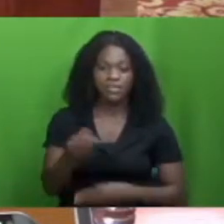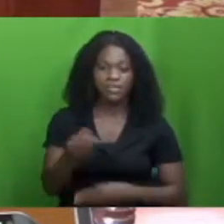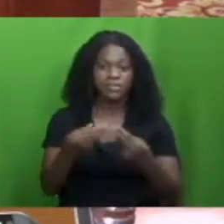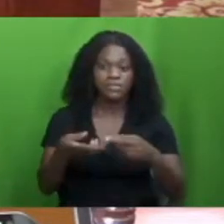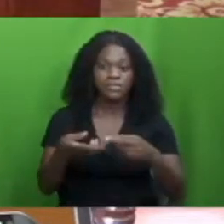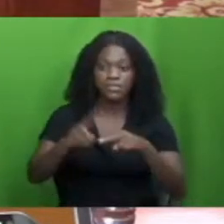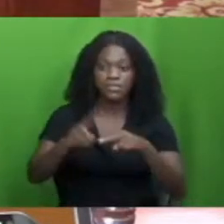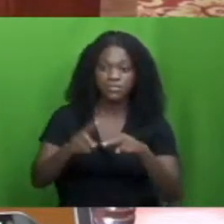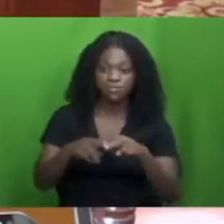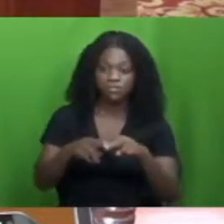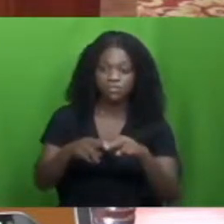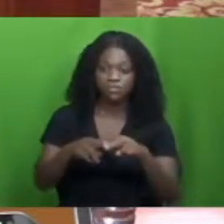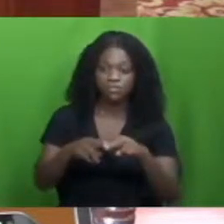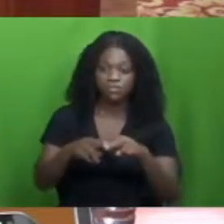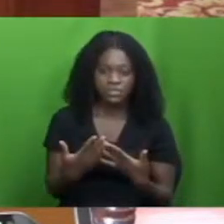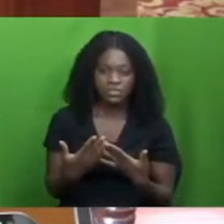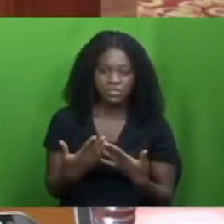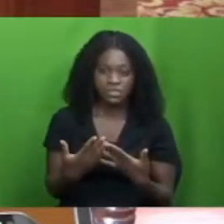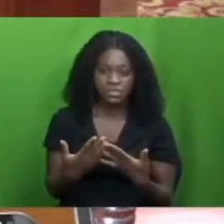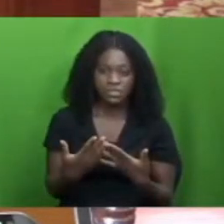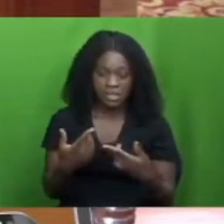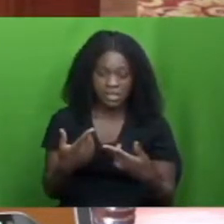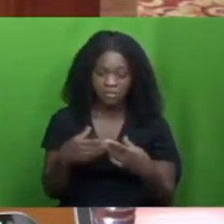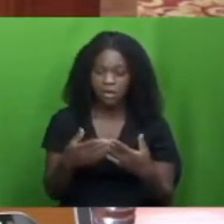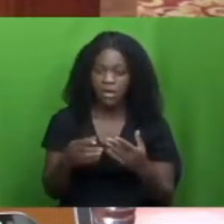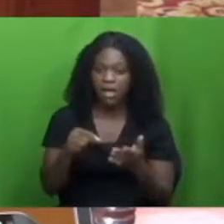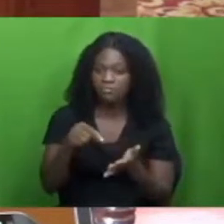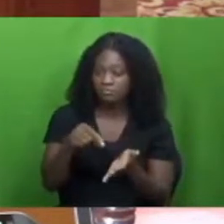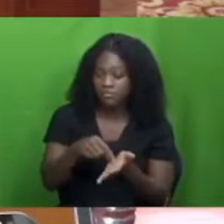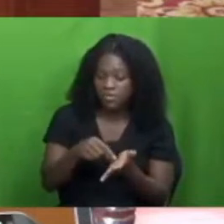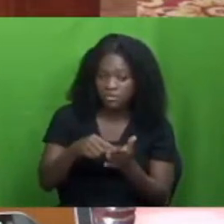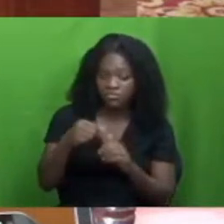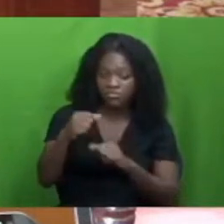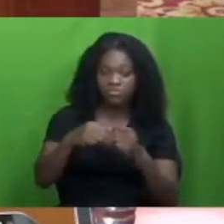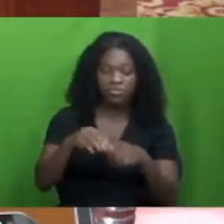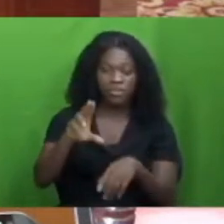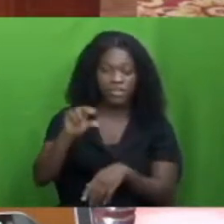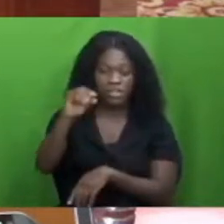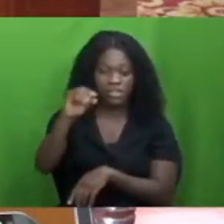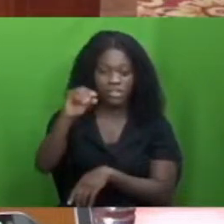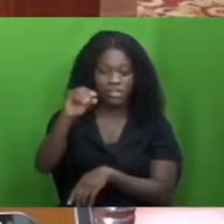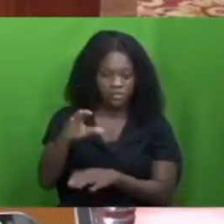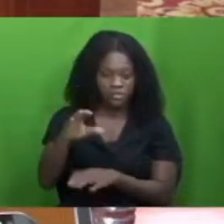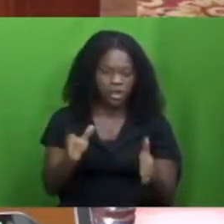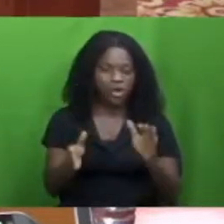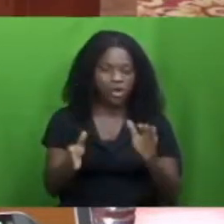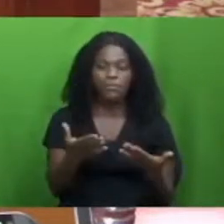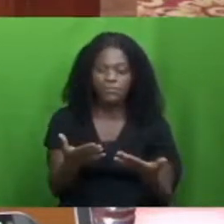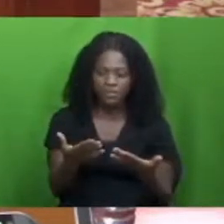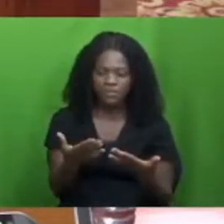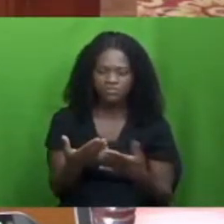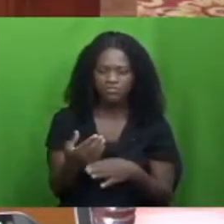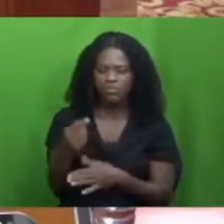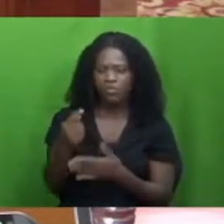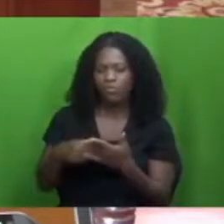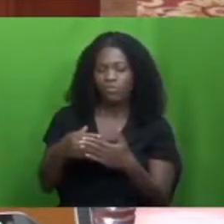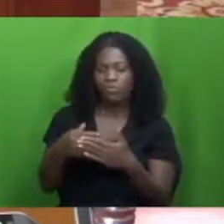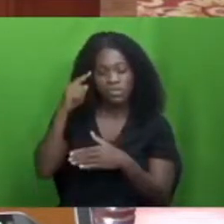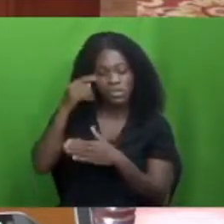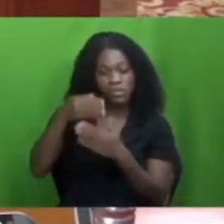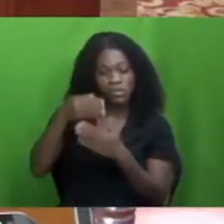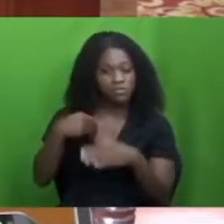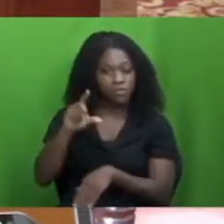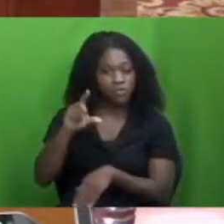increase in base pay on single spine salary structure of 30% compared to the assumed 20% for the